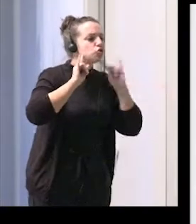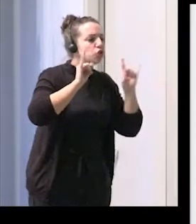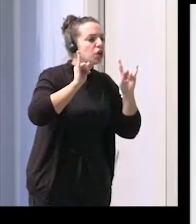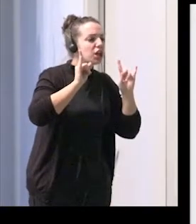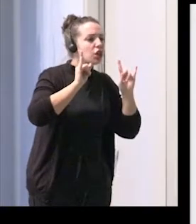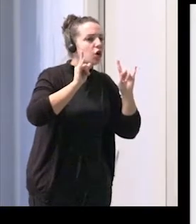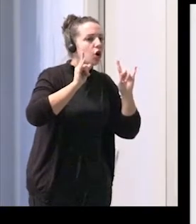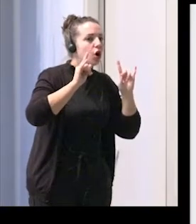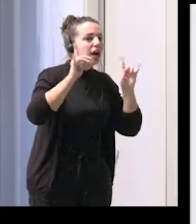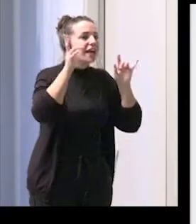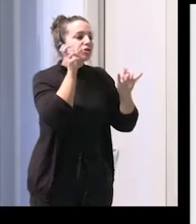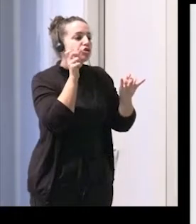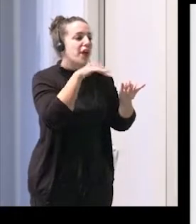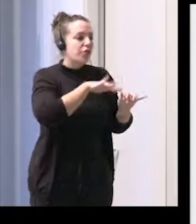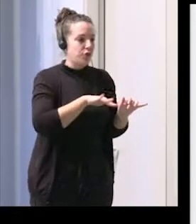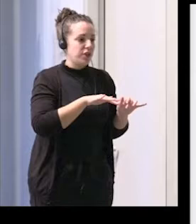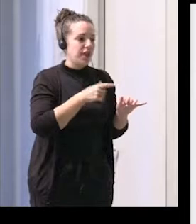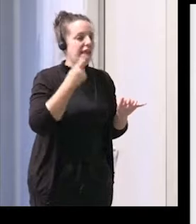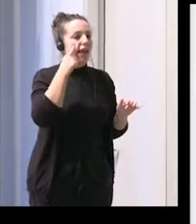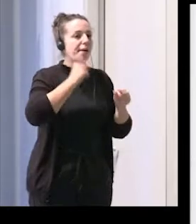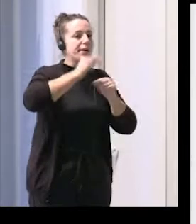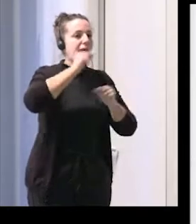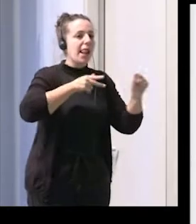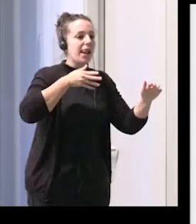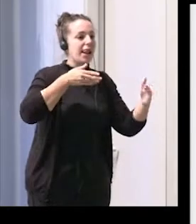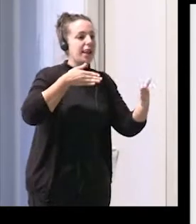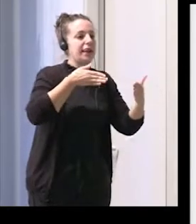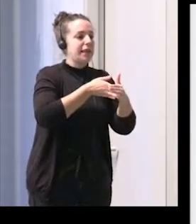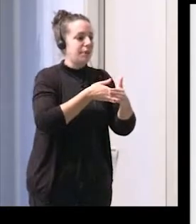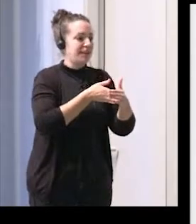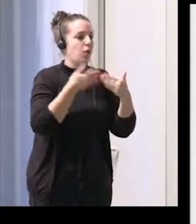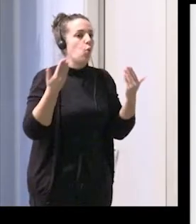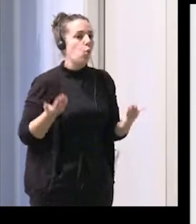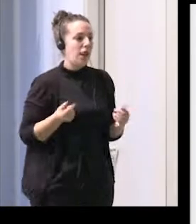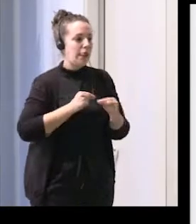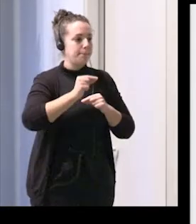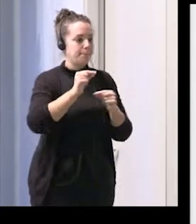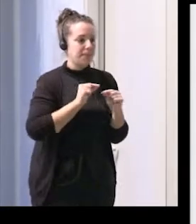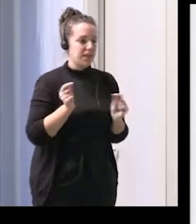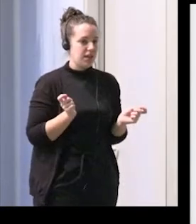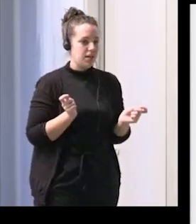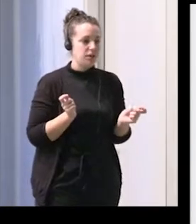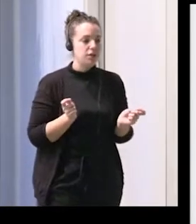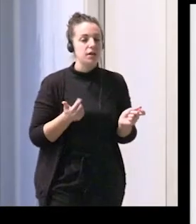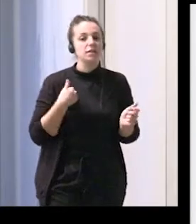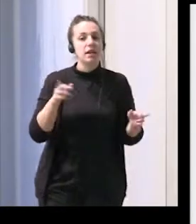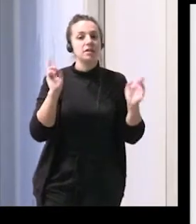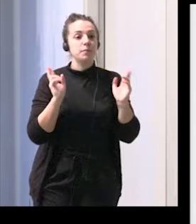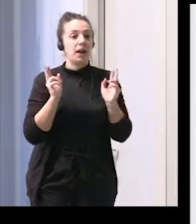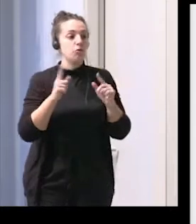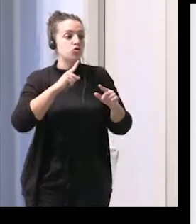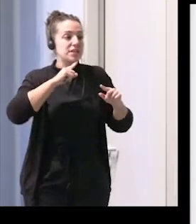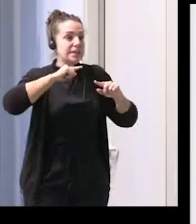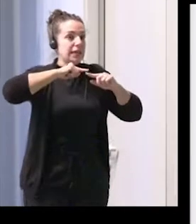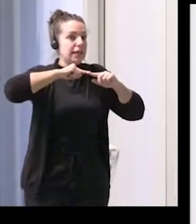we're measuring the thresholds to that sound. So we expect that their thresholds, the signal to noise, will actually